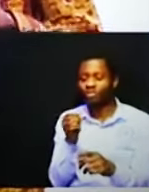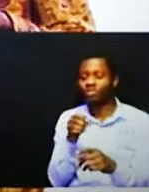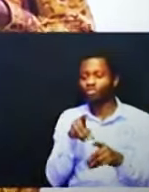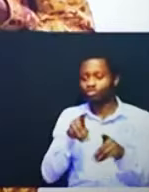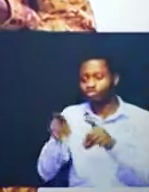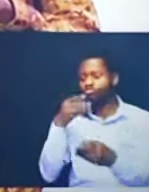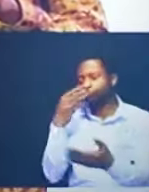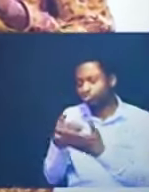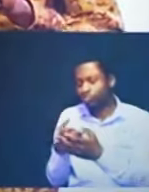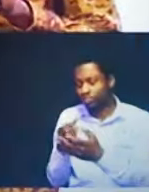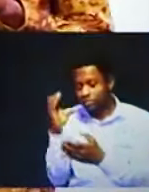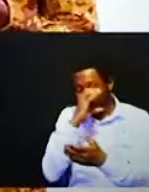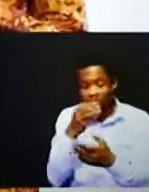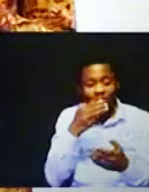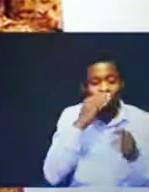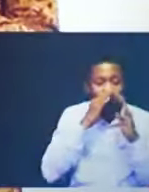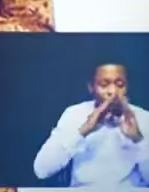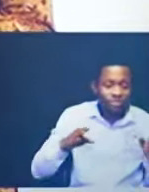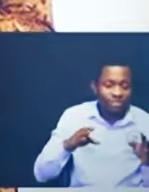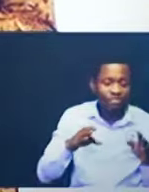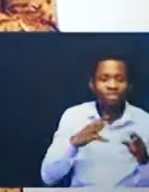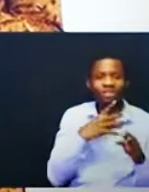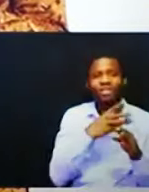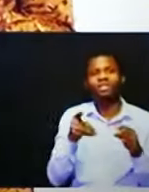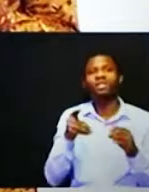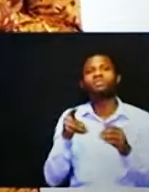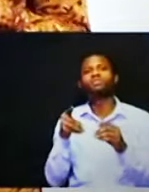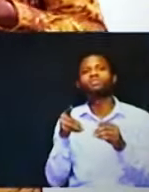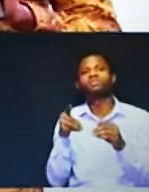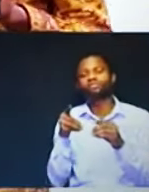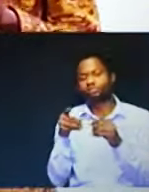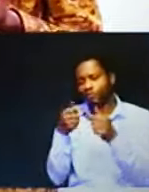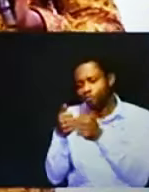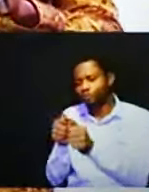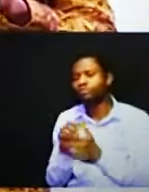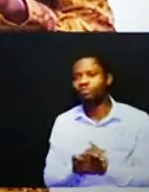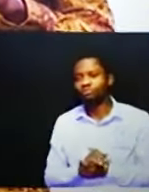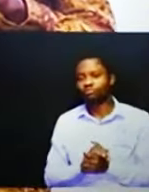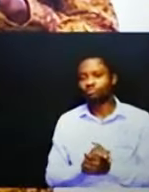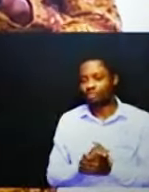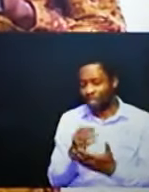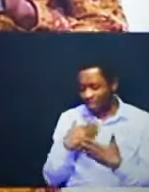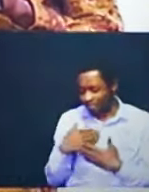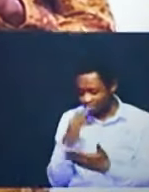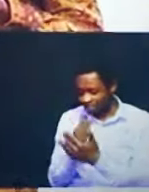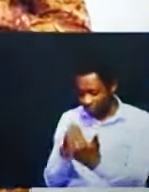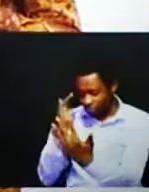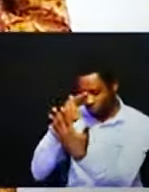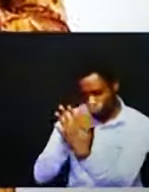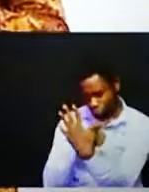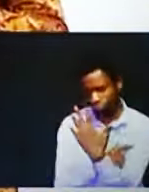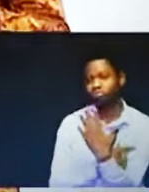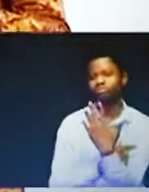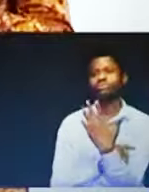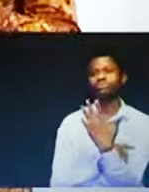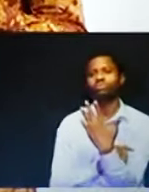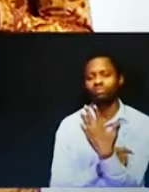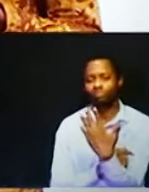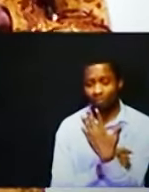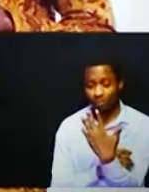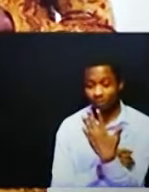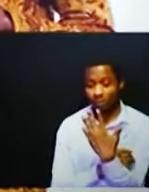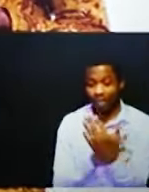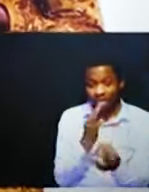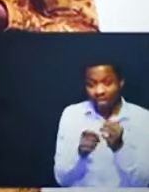hwehwe asomdwe na tino. So I'll pick some lessons from here. Ti momo yentase adisuade bi everywhere mu. If you want to be known